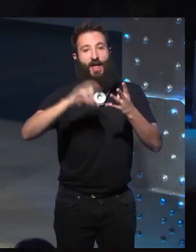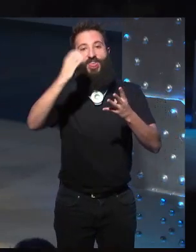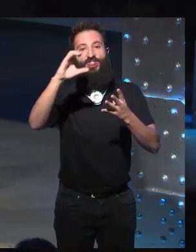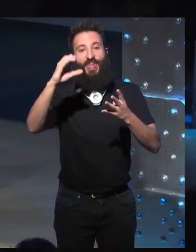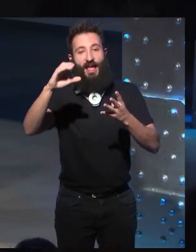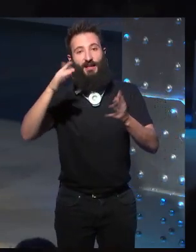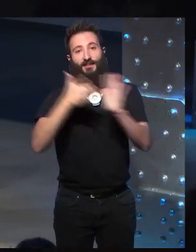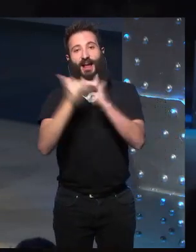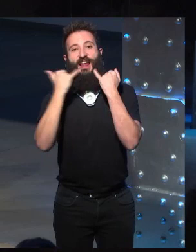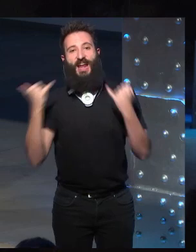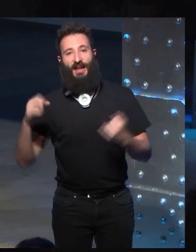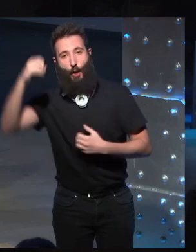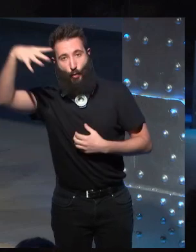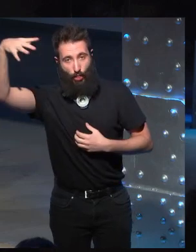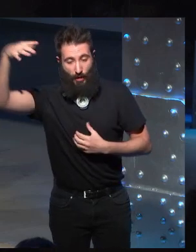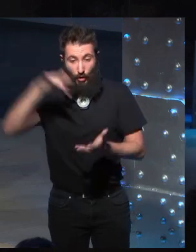gives you